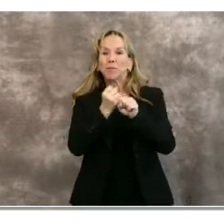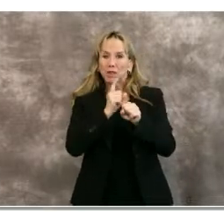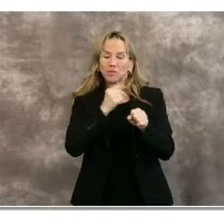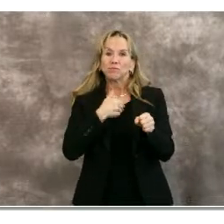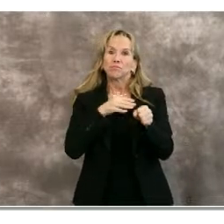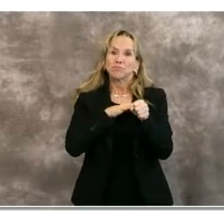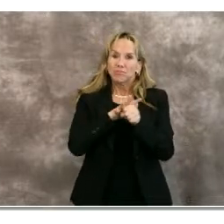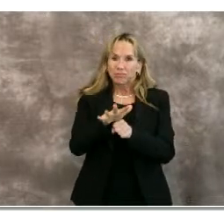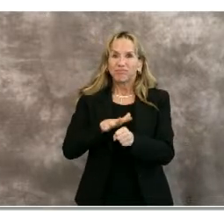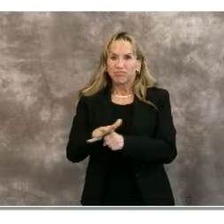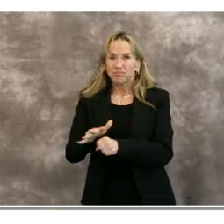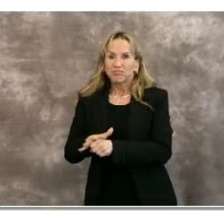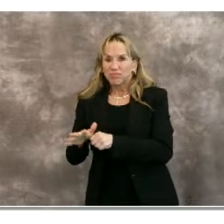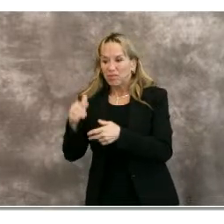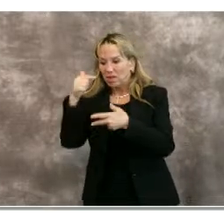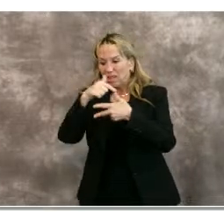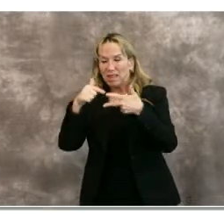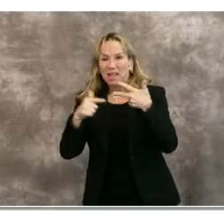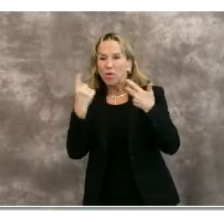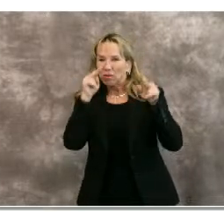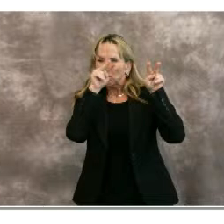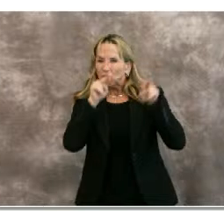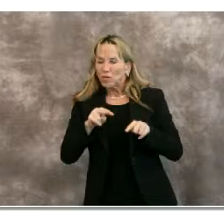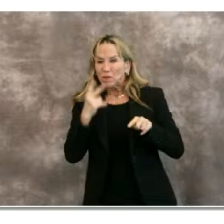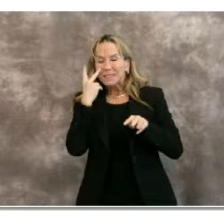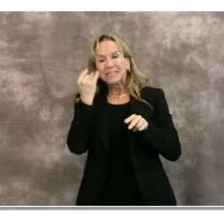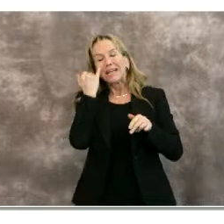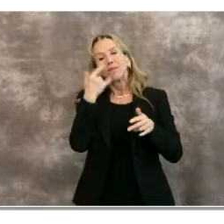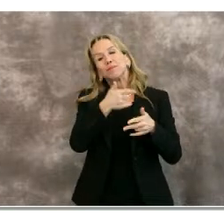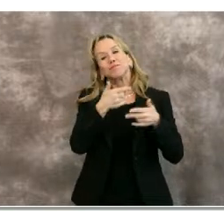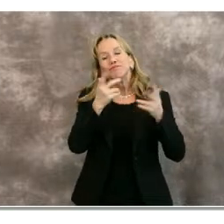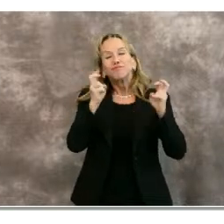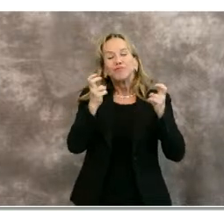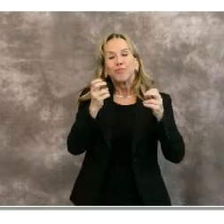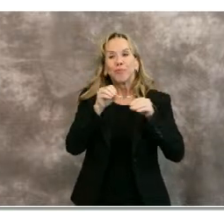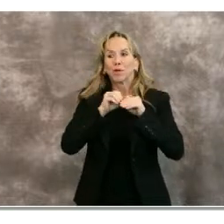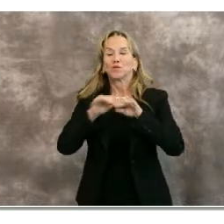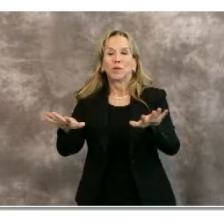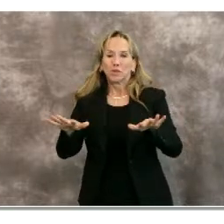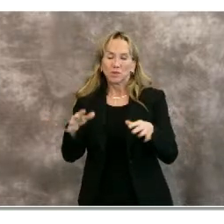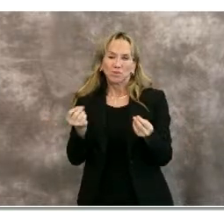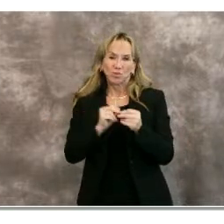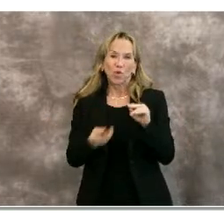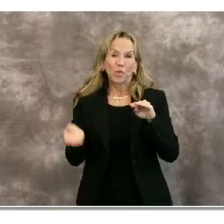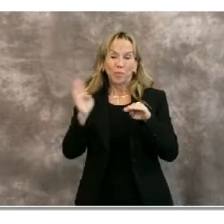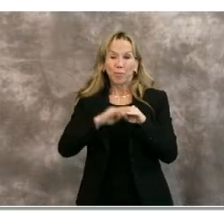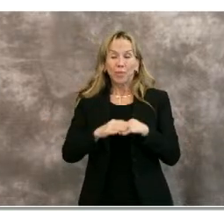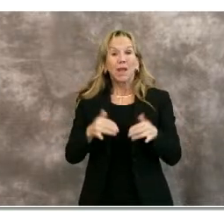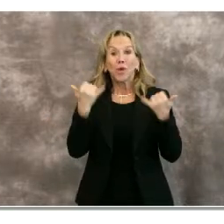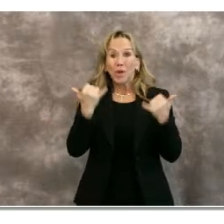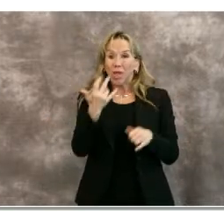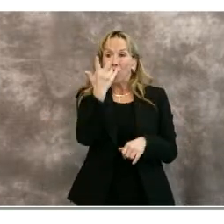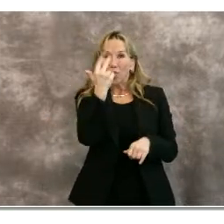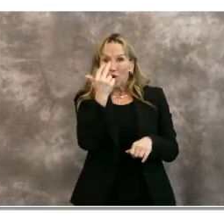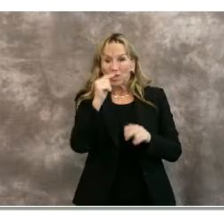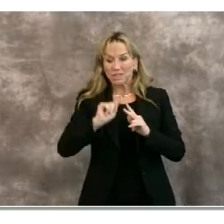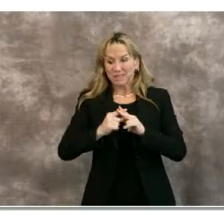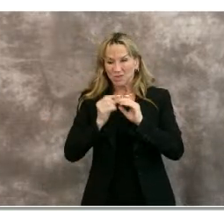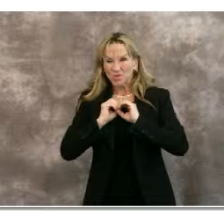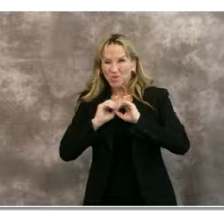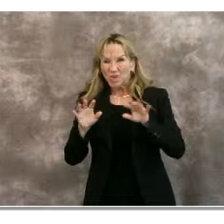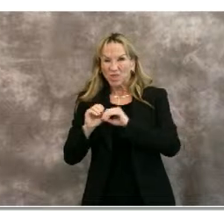supply of personal protective equipment. Today, all of these 13 triggers